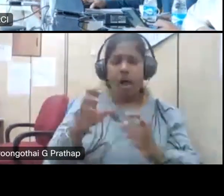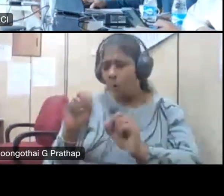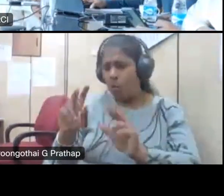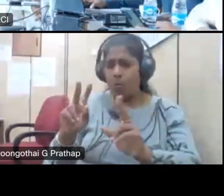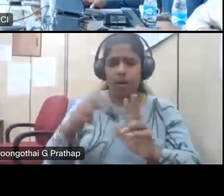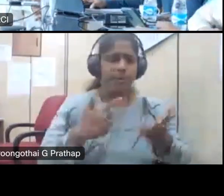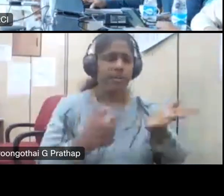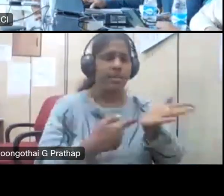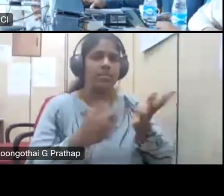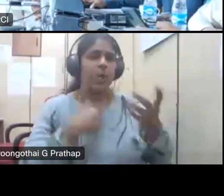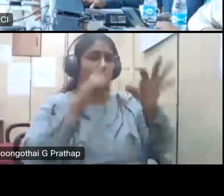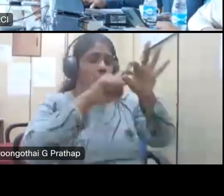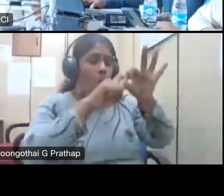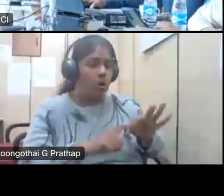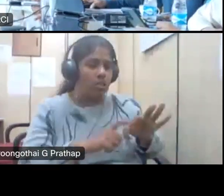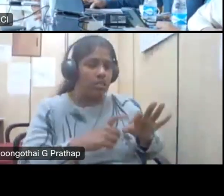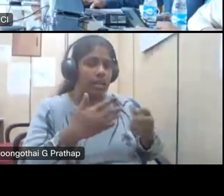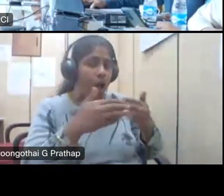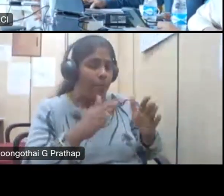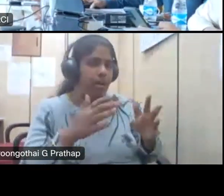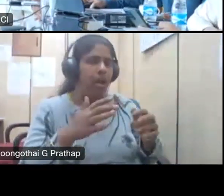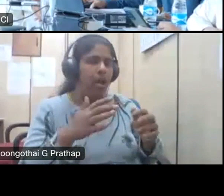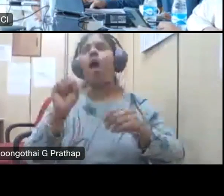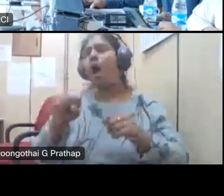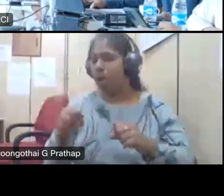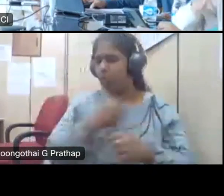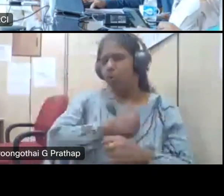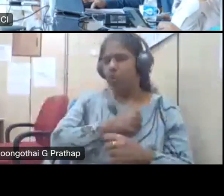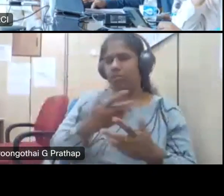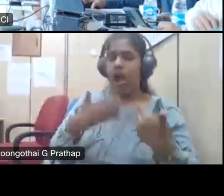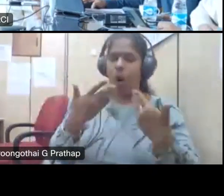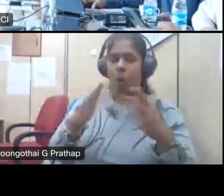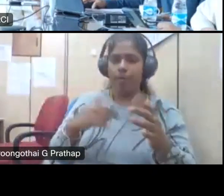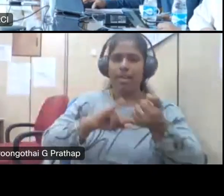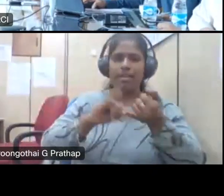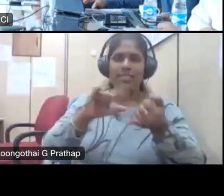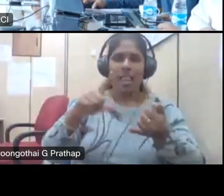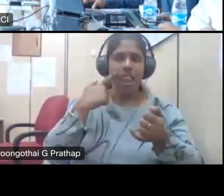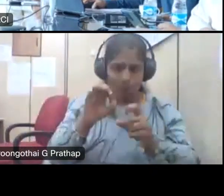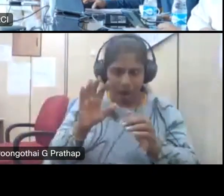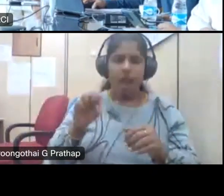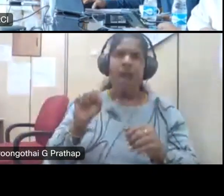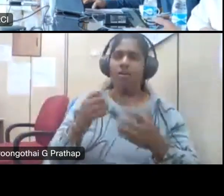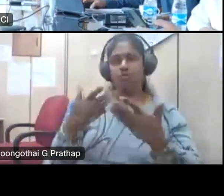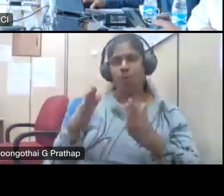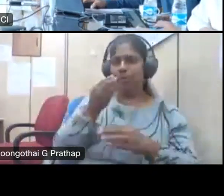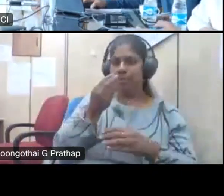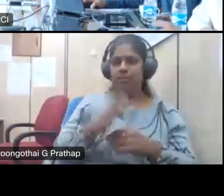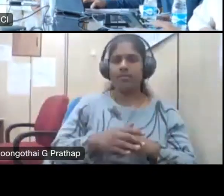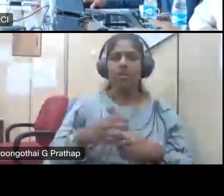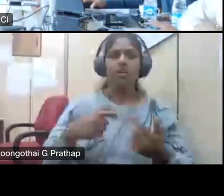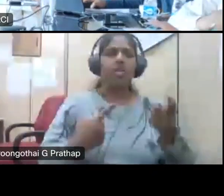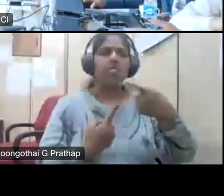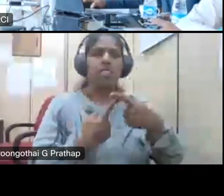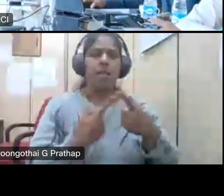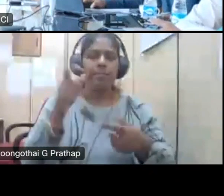we already have the question bank with us. Oh yeah, yeah, sure. Sorry, okay. Yes, yeah. On the Slido, sorry. Yeah, right. Thank you. All participants are requested to please